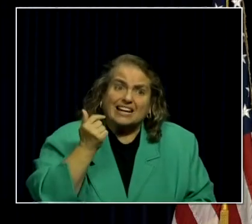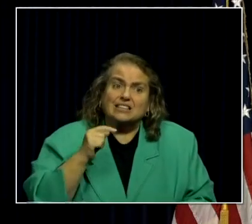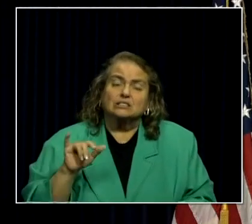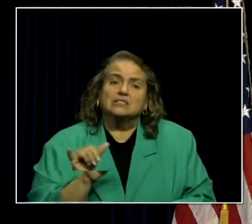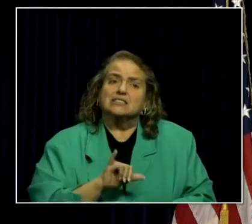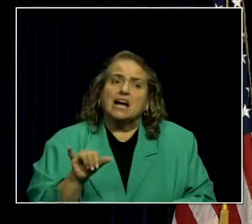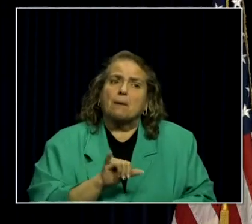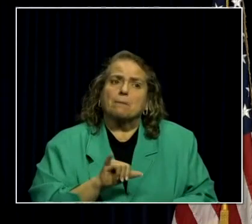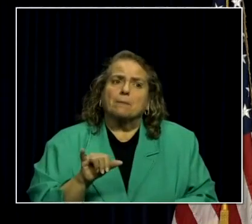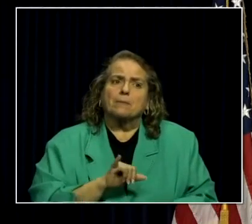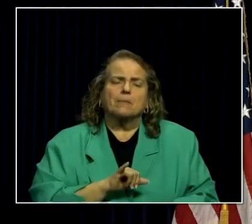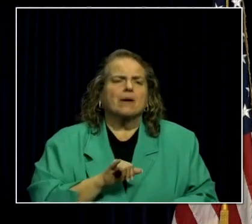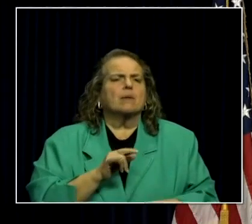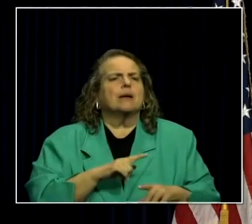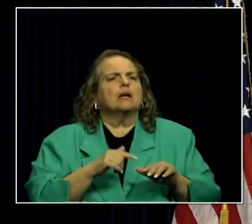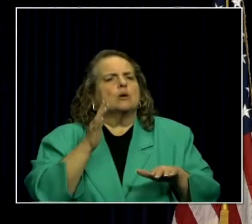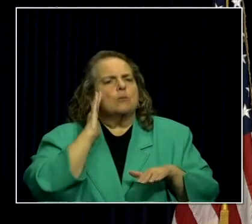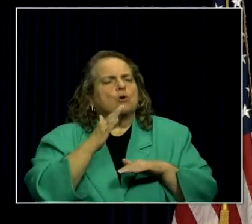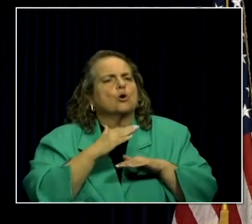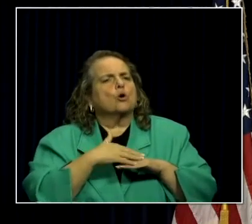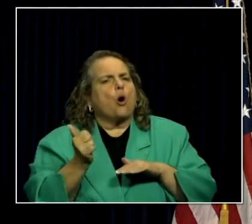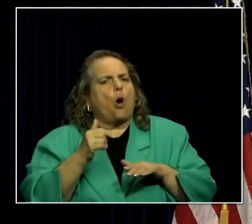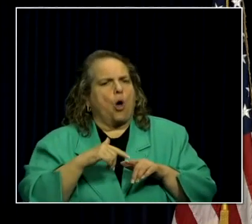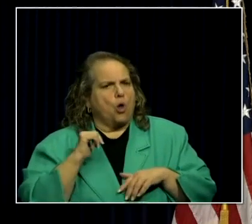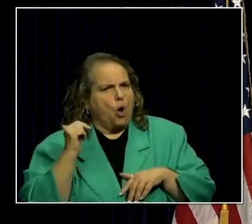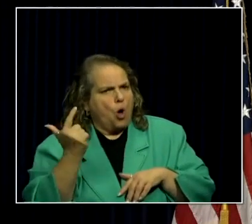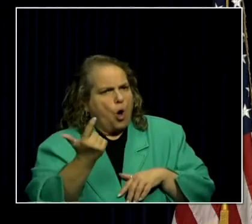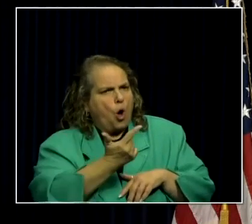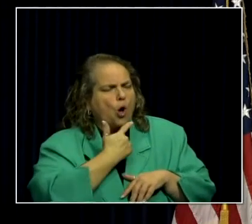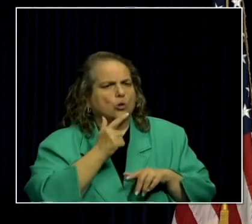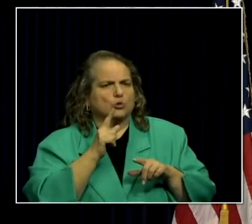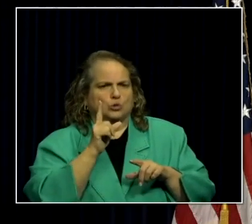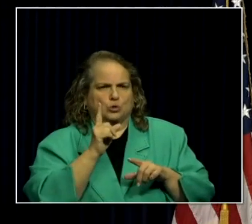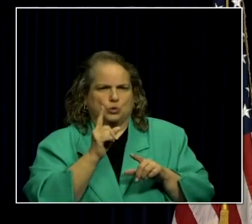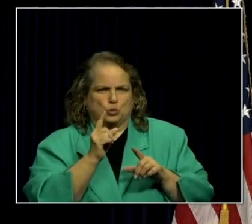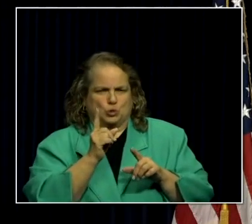on all of us to do that much more.